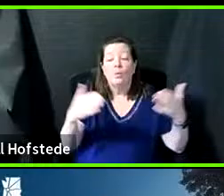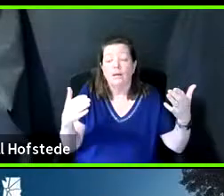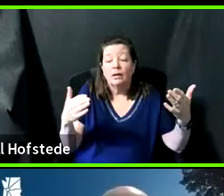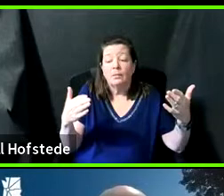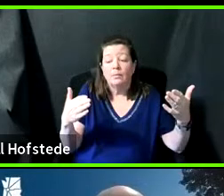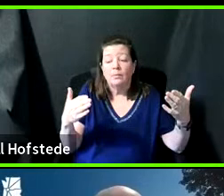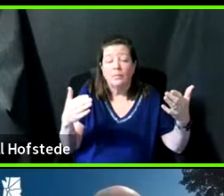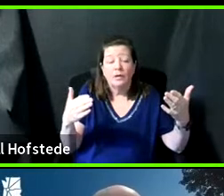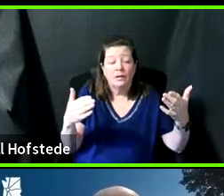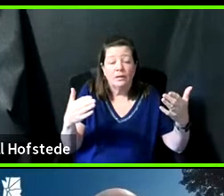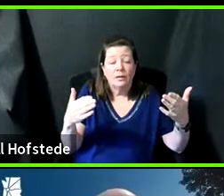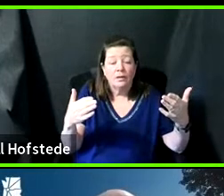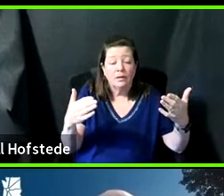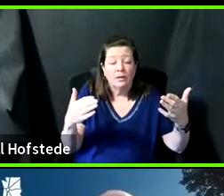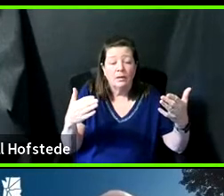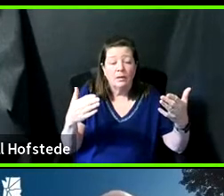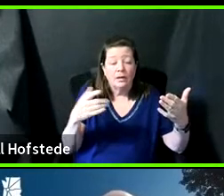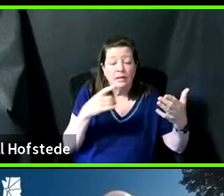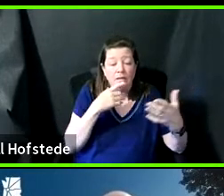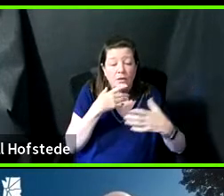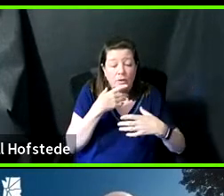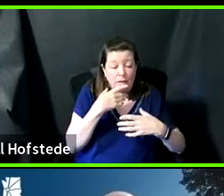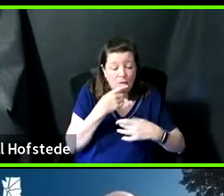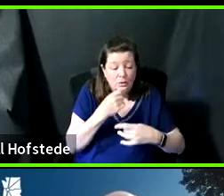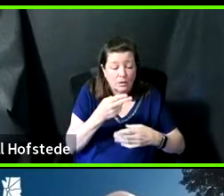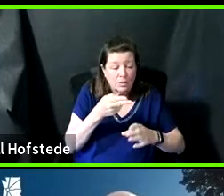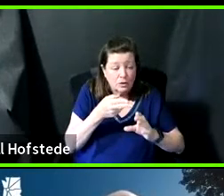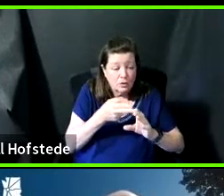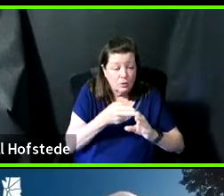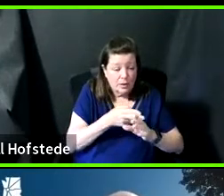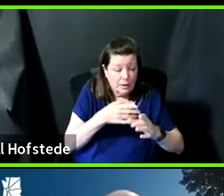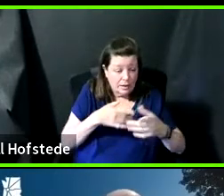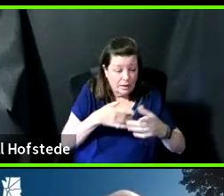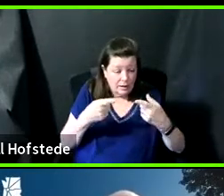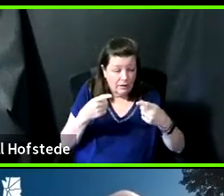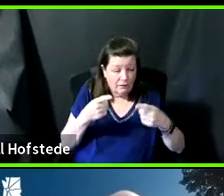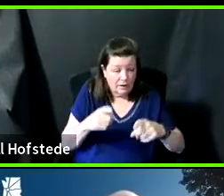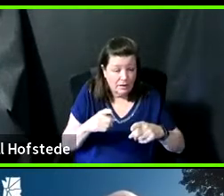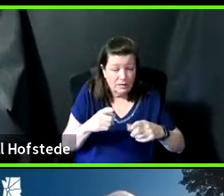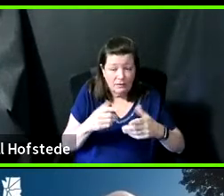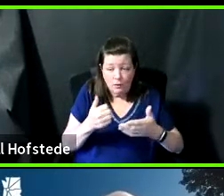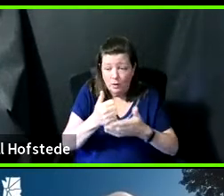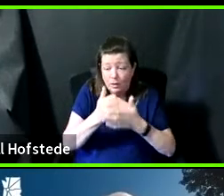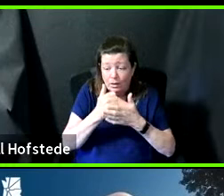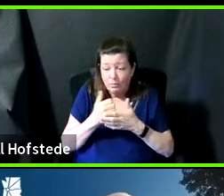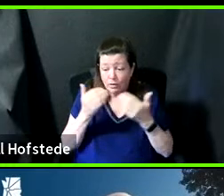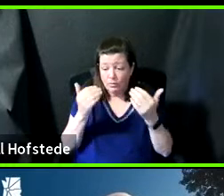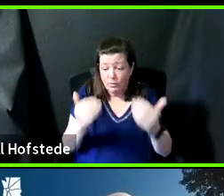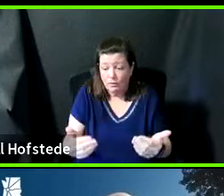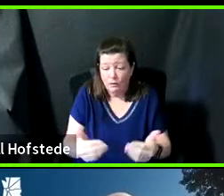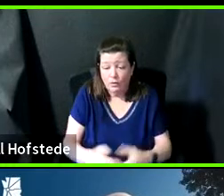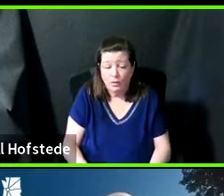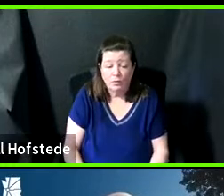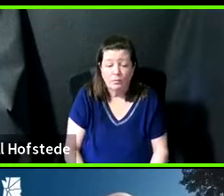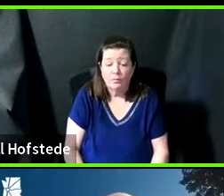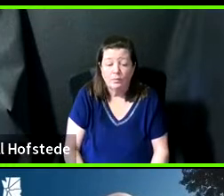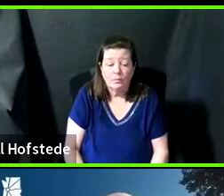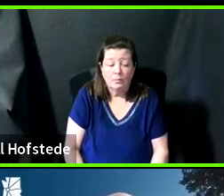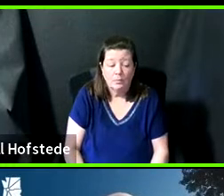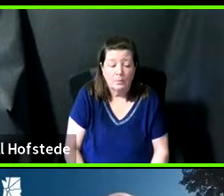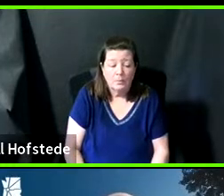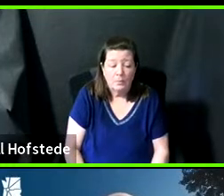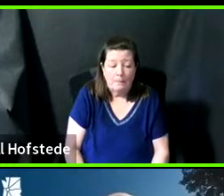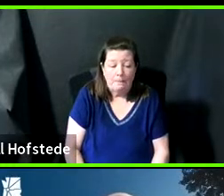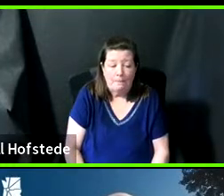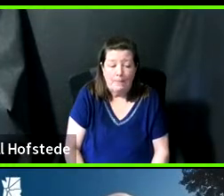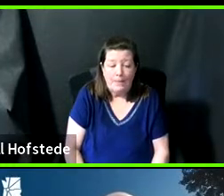events, kind of gauging that interest in helping us move forward. I could,